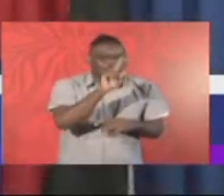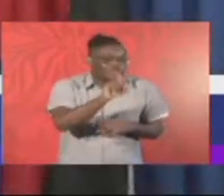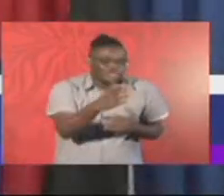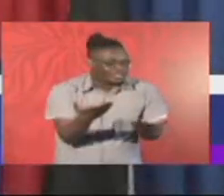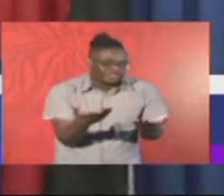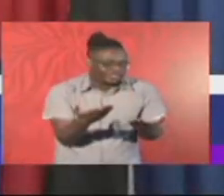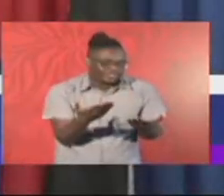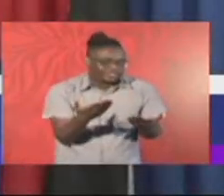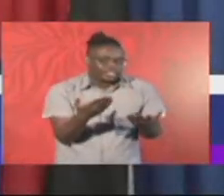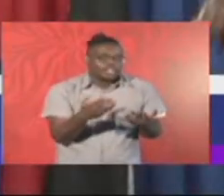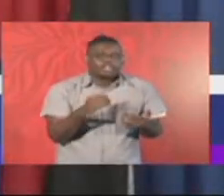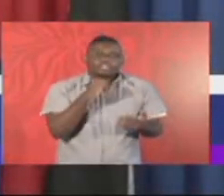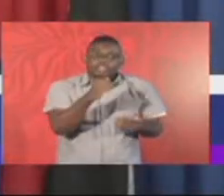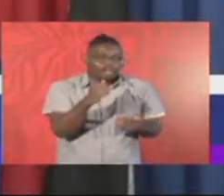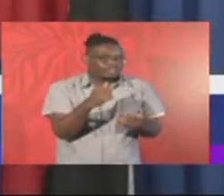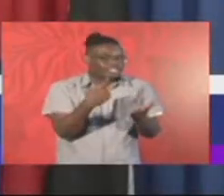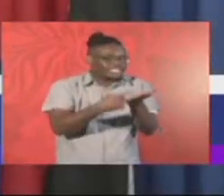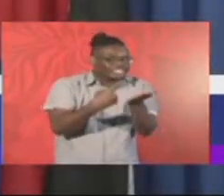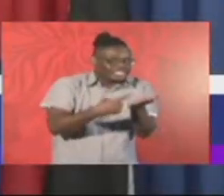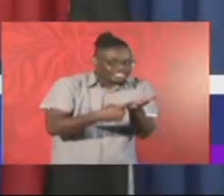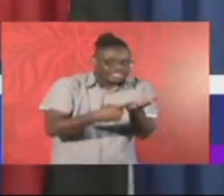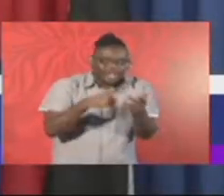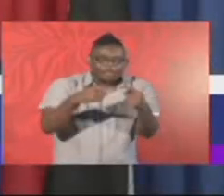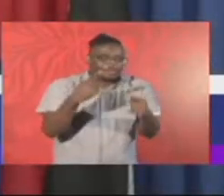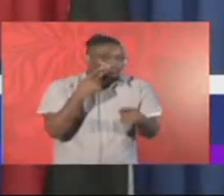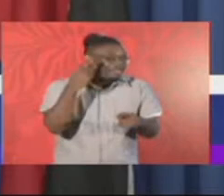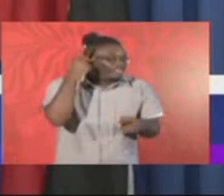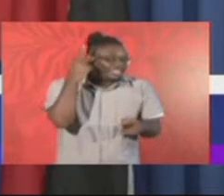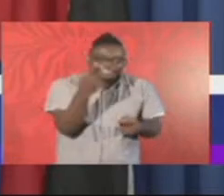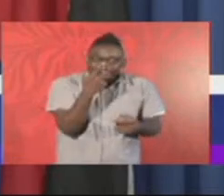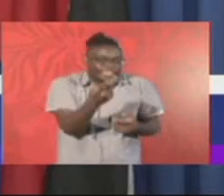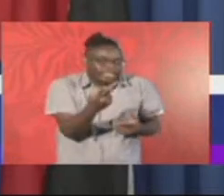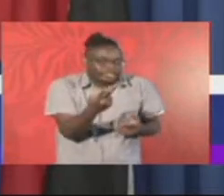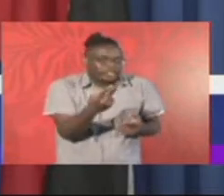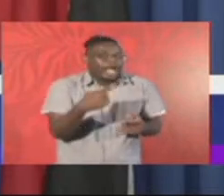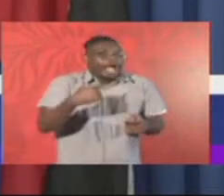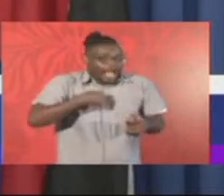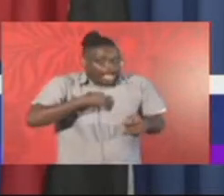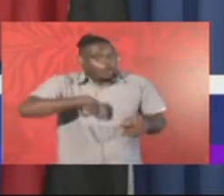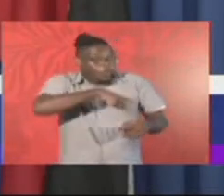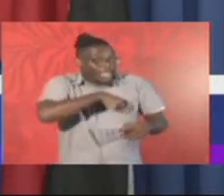We're not discussing what the parents are saying. We're saying to the parents,